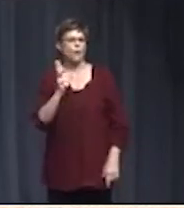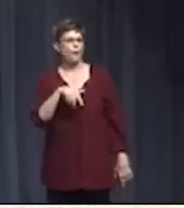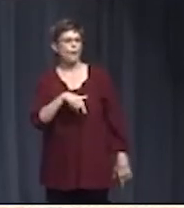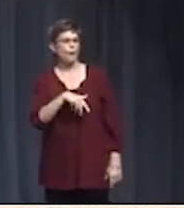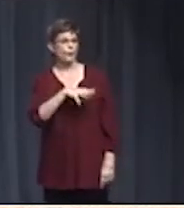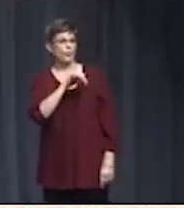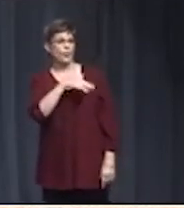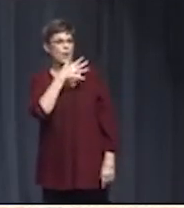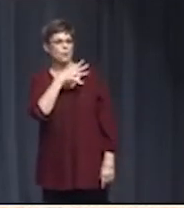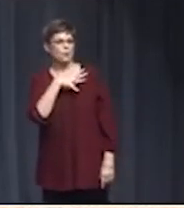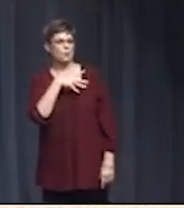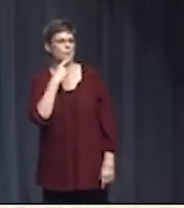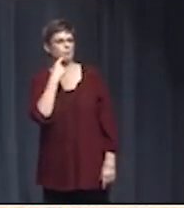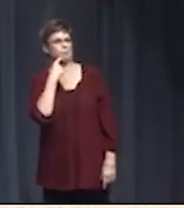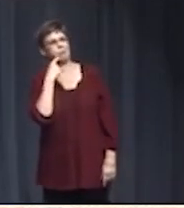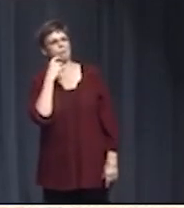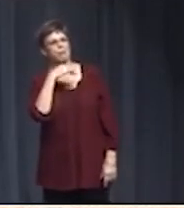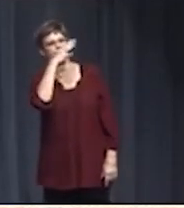around his little finger."